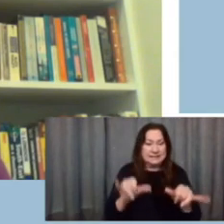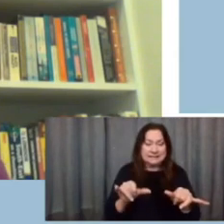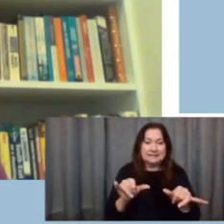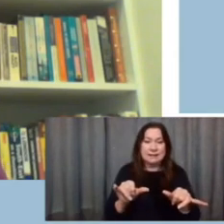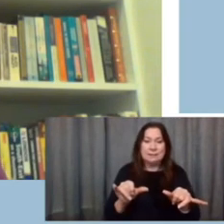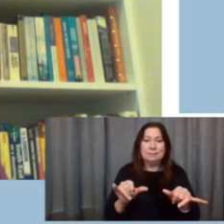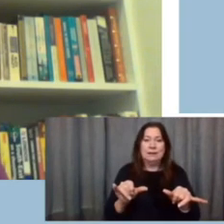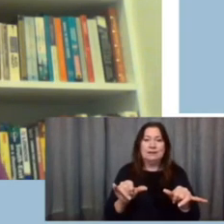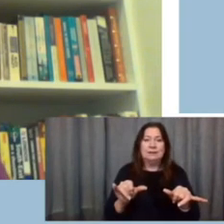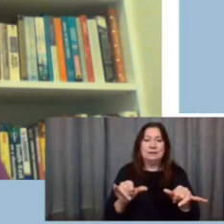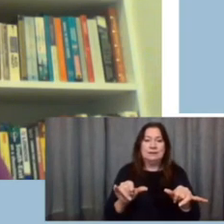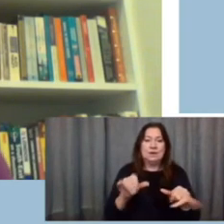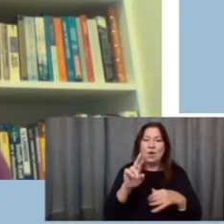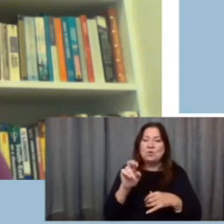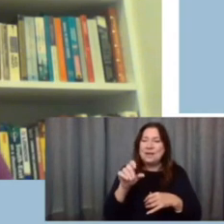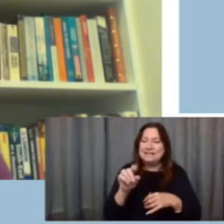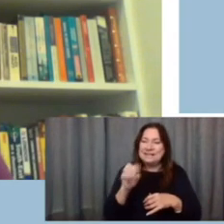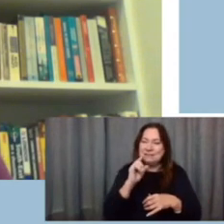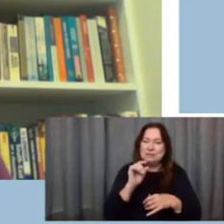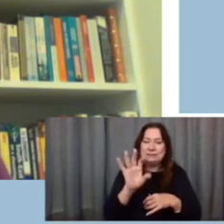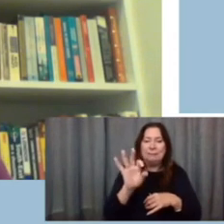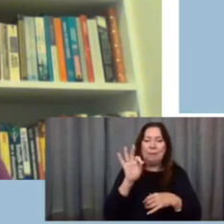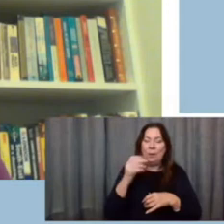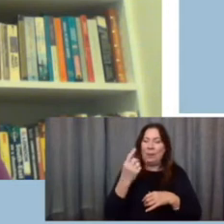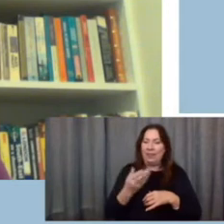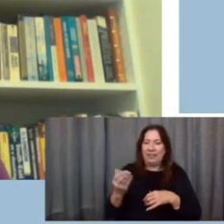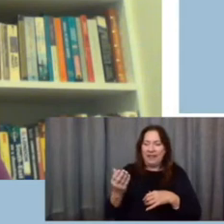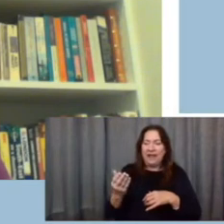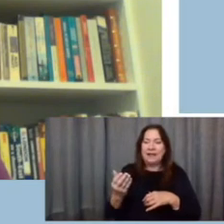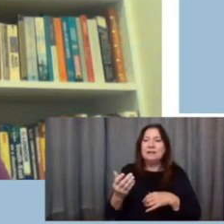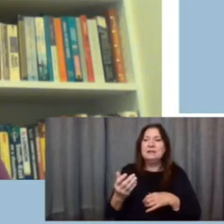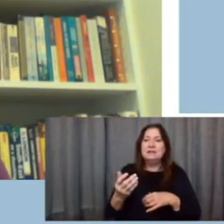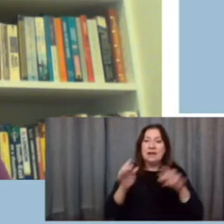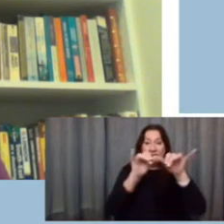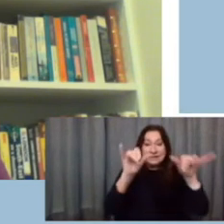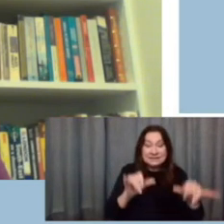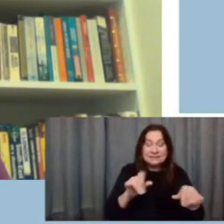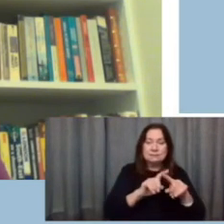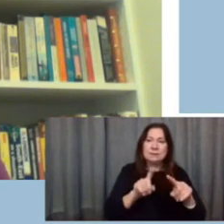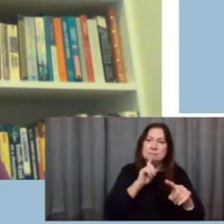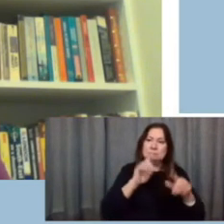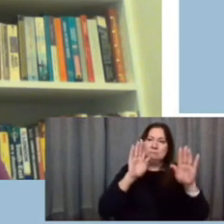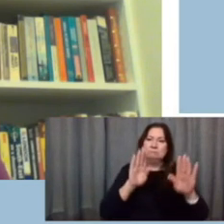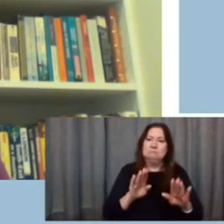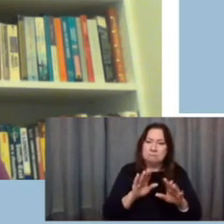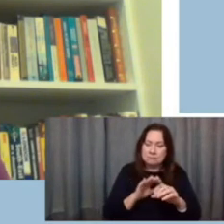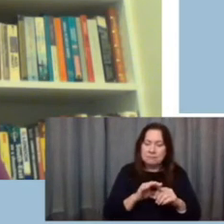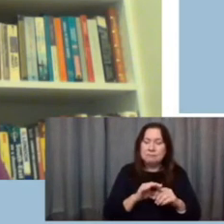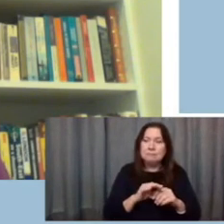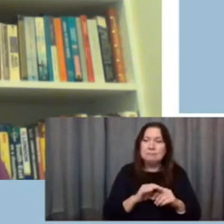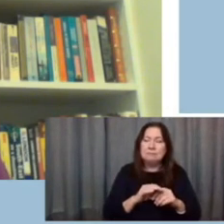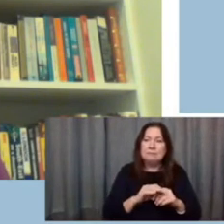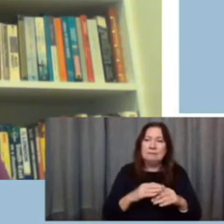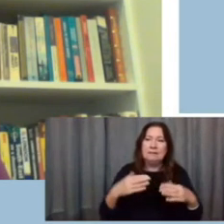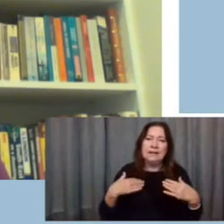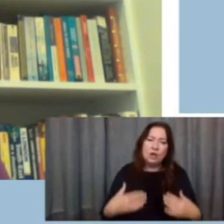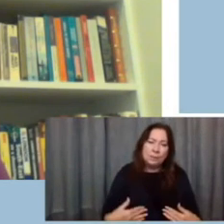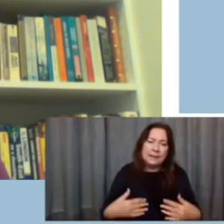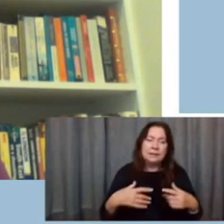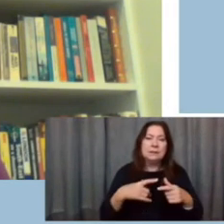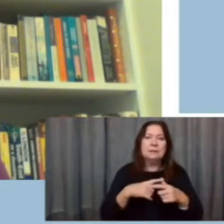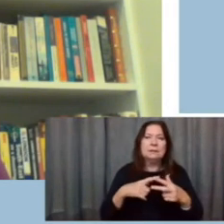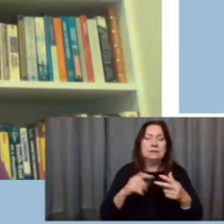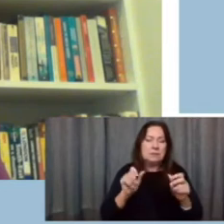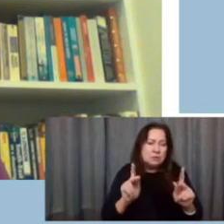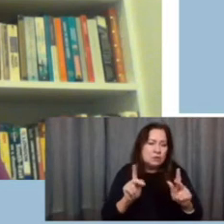and racism by just pulling on the thread. But it is truly incredible, kind of the humanness, the opportunity